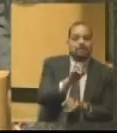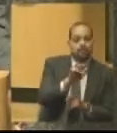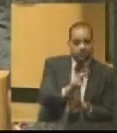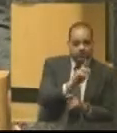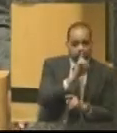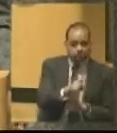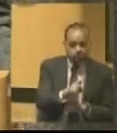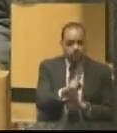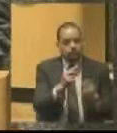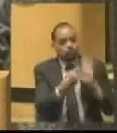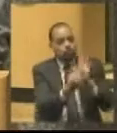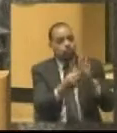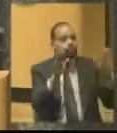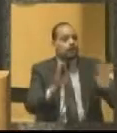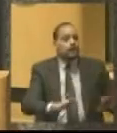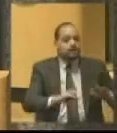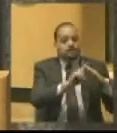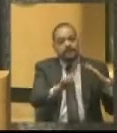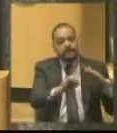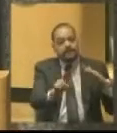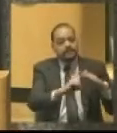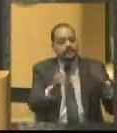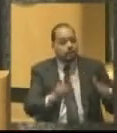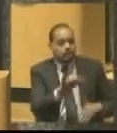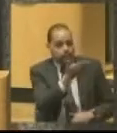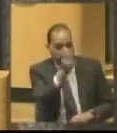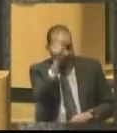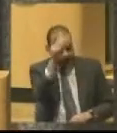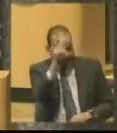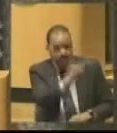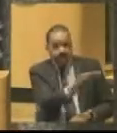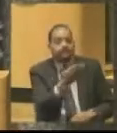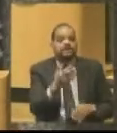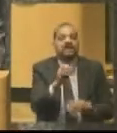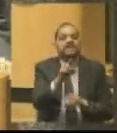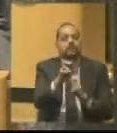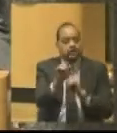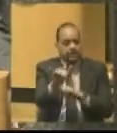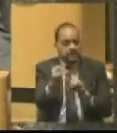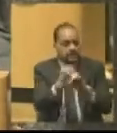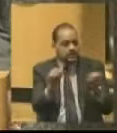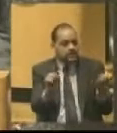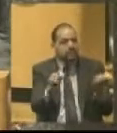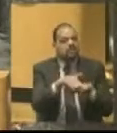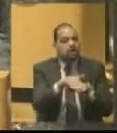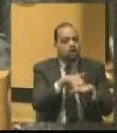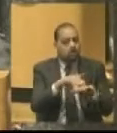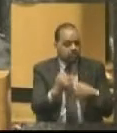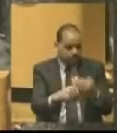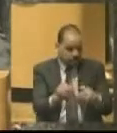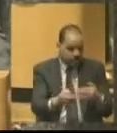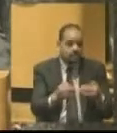myth of the great emancipator. Liberty is a slow fruit, Emerson began. He was laying the foundation for